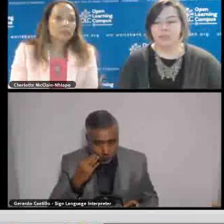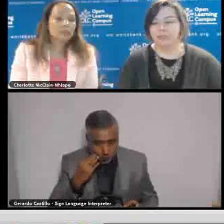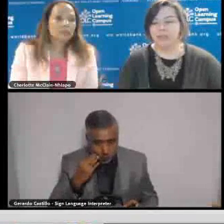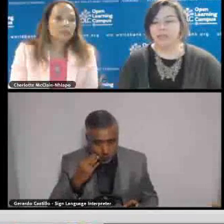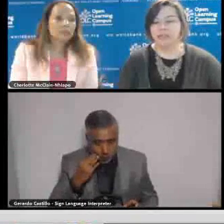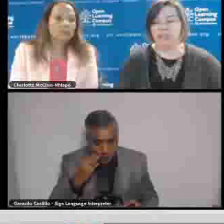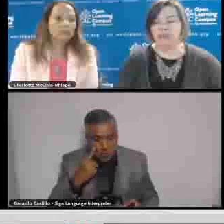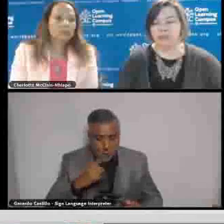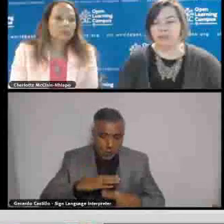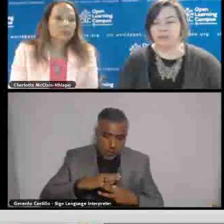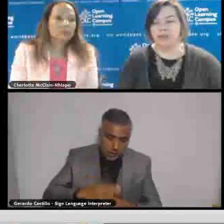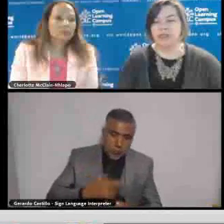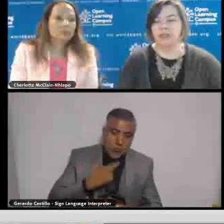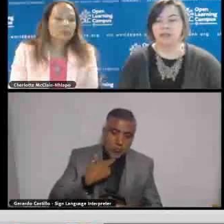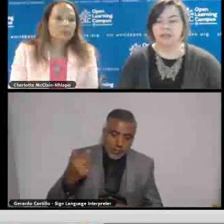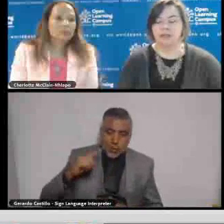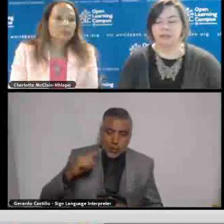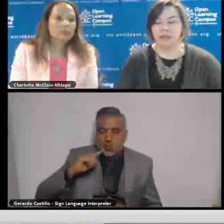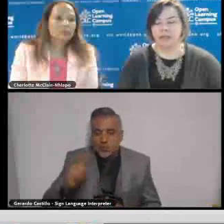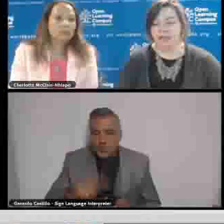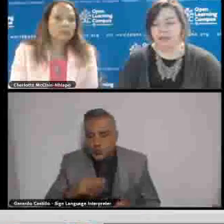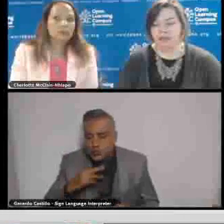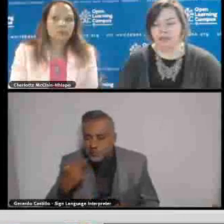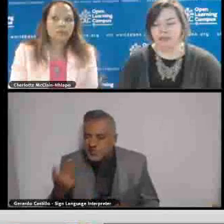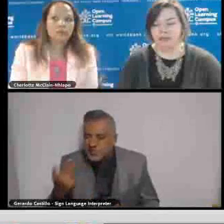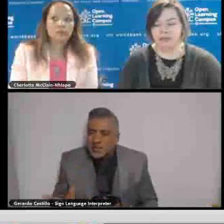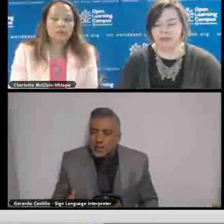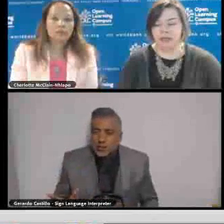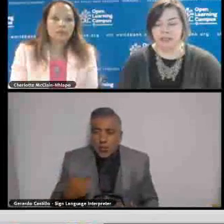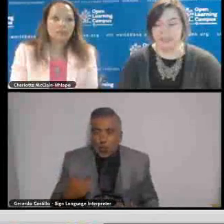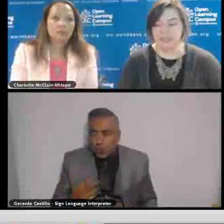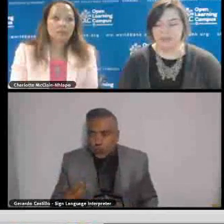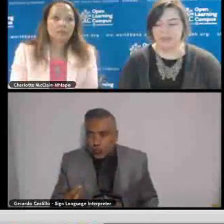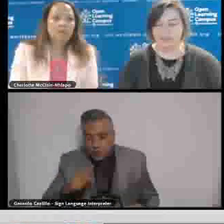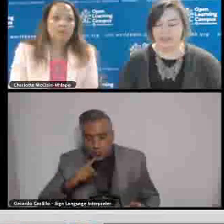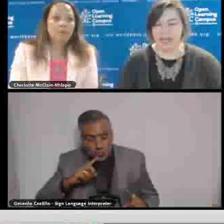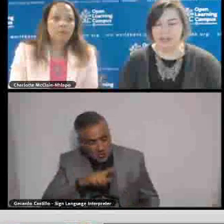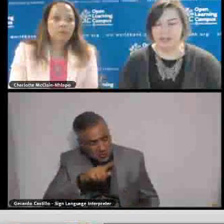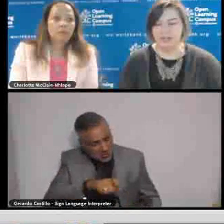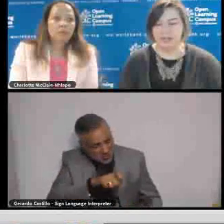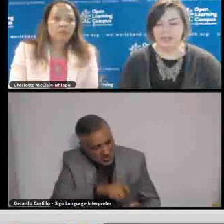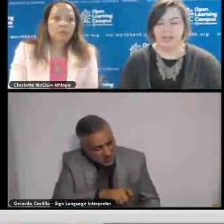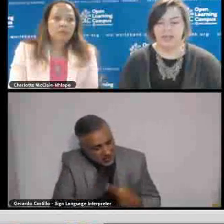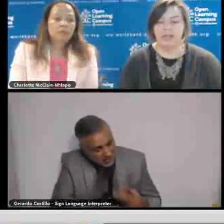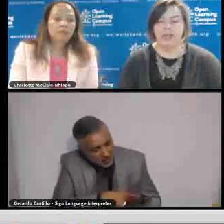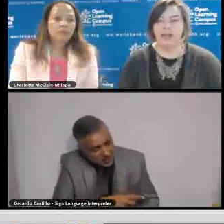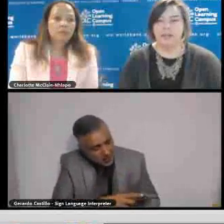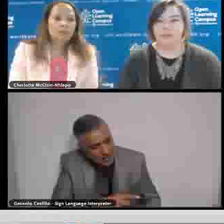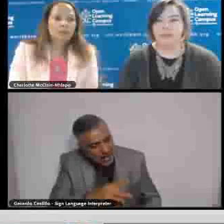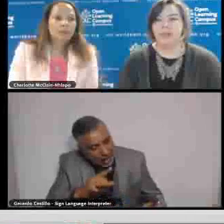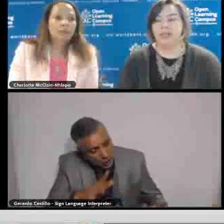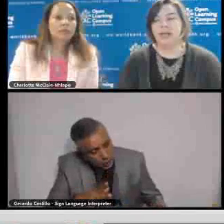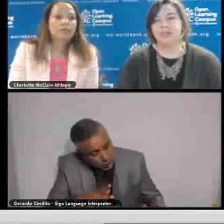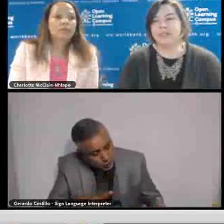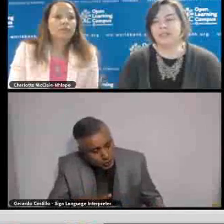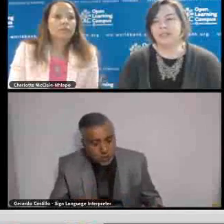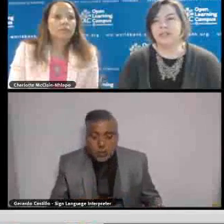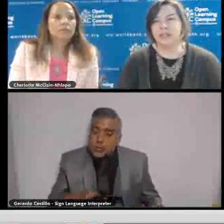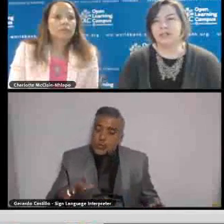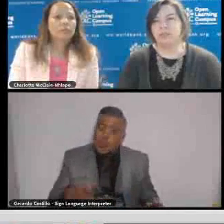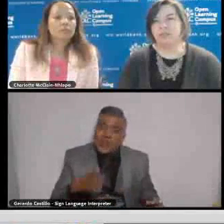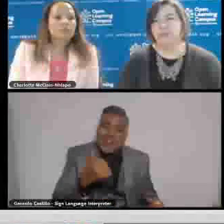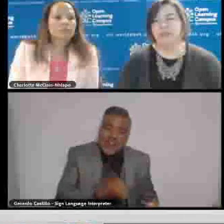prevent risk and reduce risk? What to do, what to do to respond to specific different hazard events. So in every single